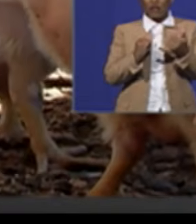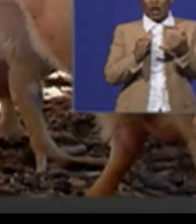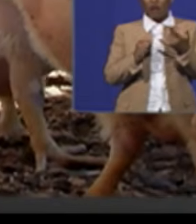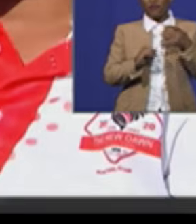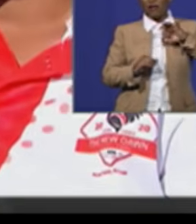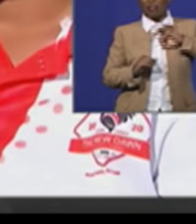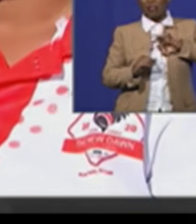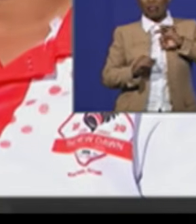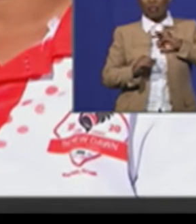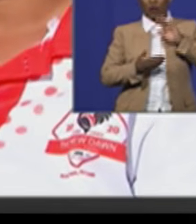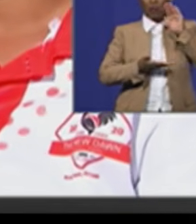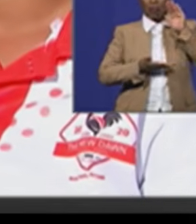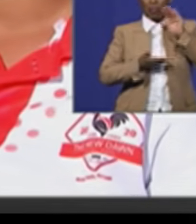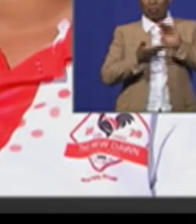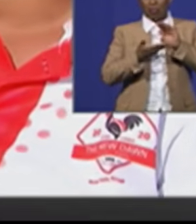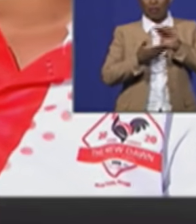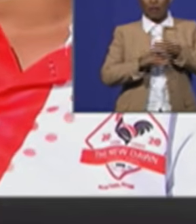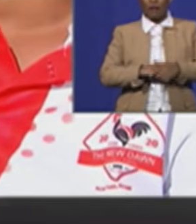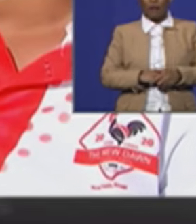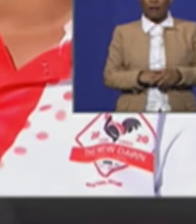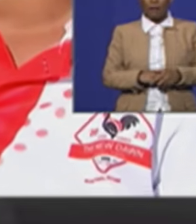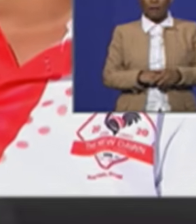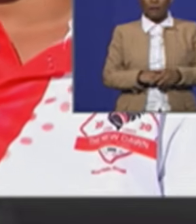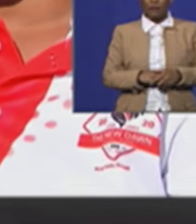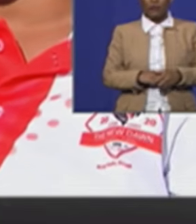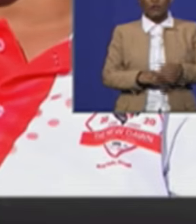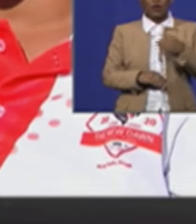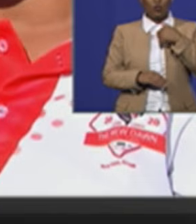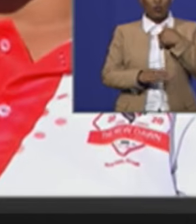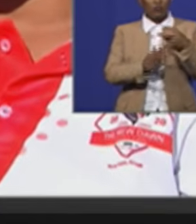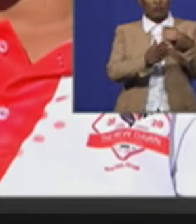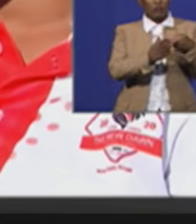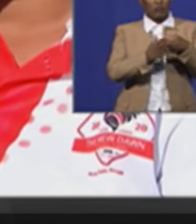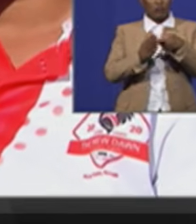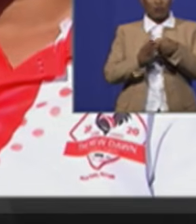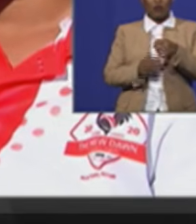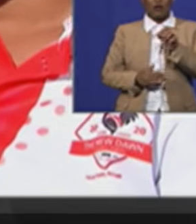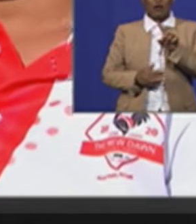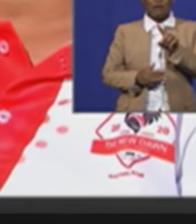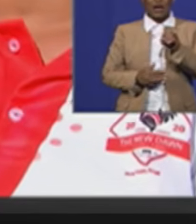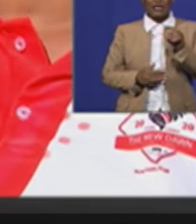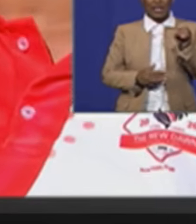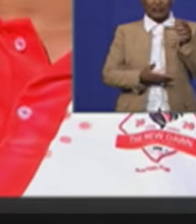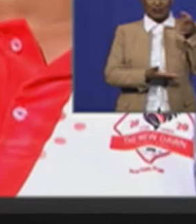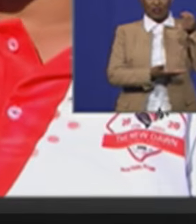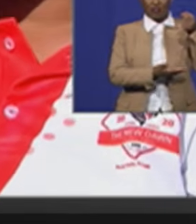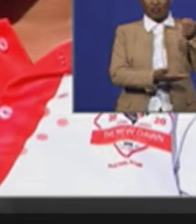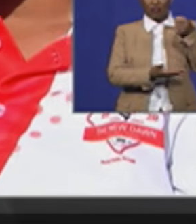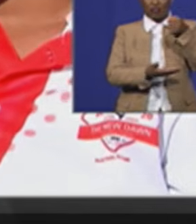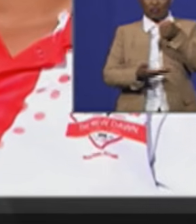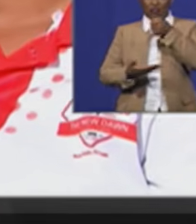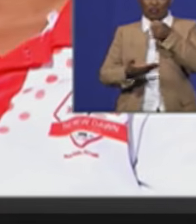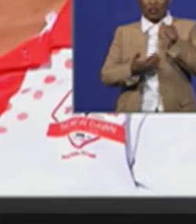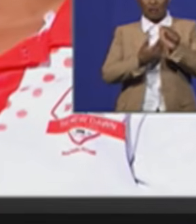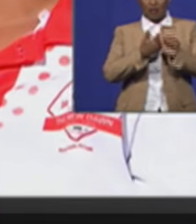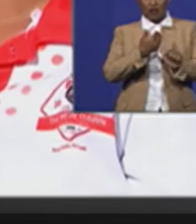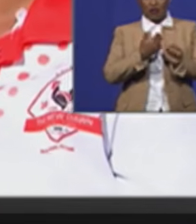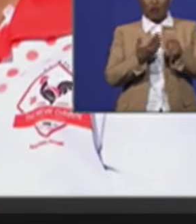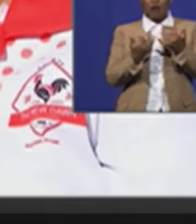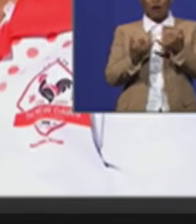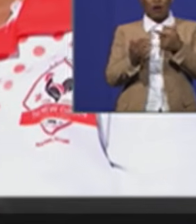fokotsege. Rena ge re reka dijo tša rena re reka masaka go feta 100 ka kgwedi, so ge re ya reka now batho ba